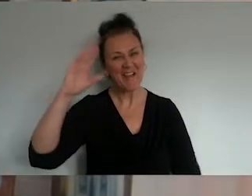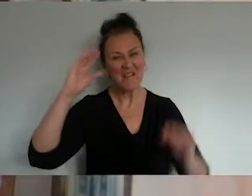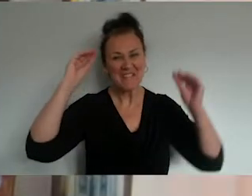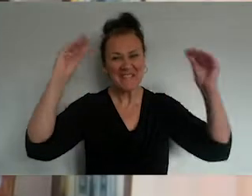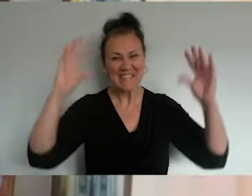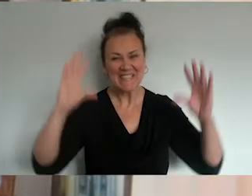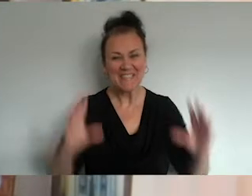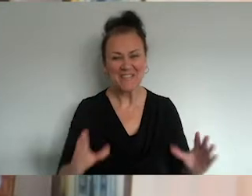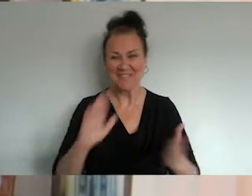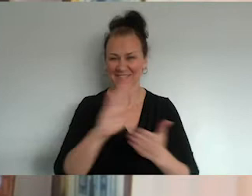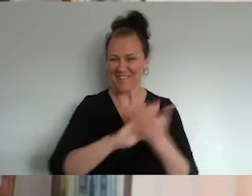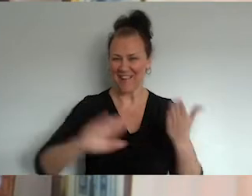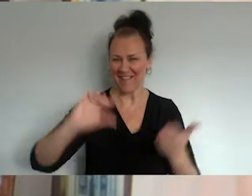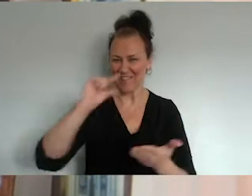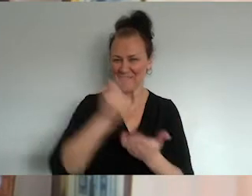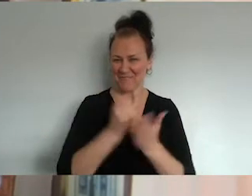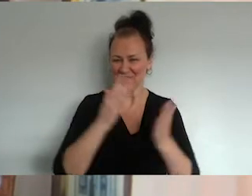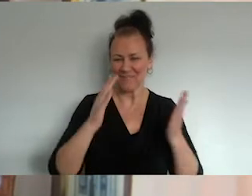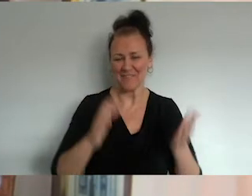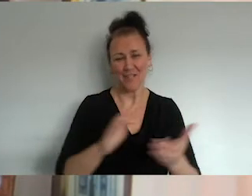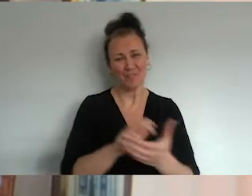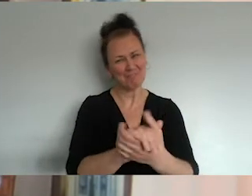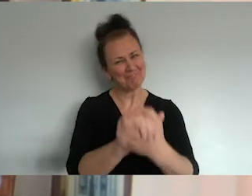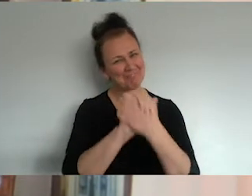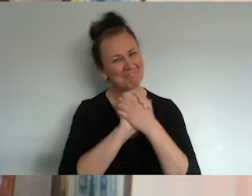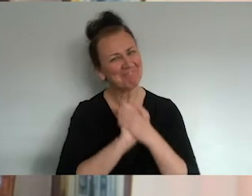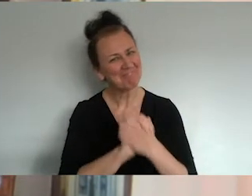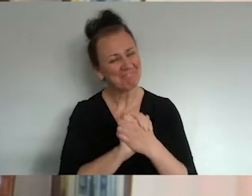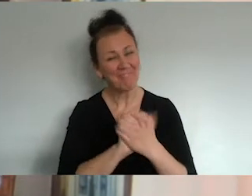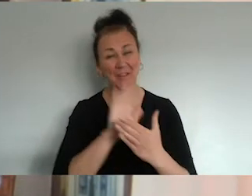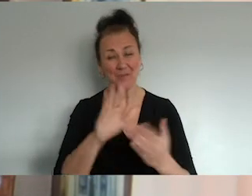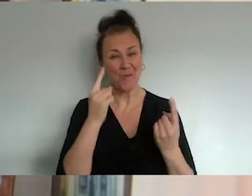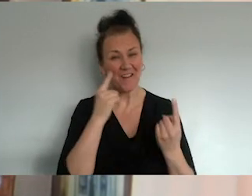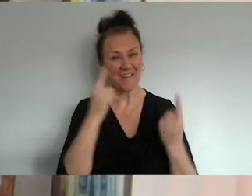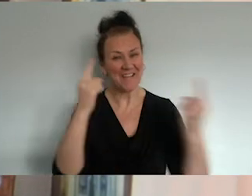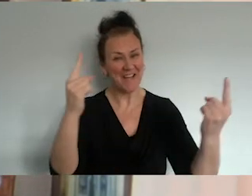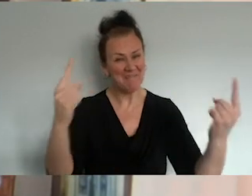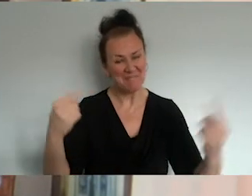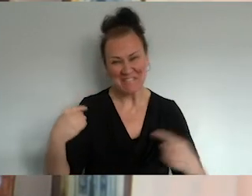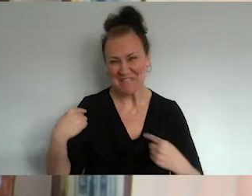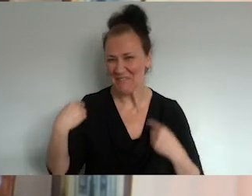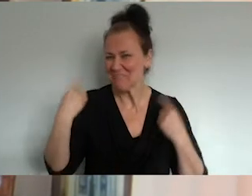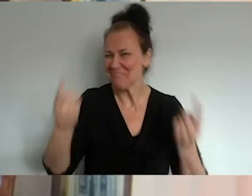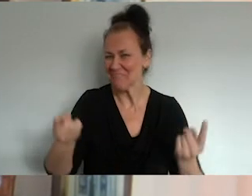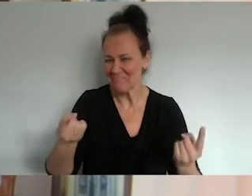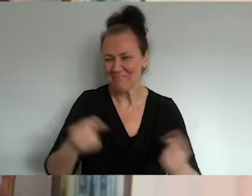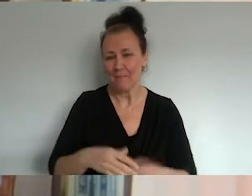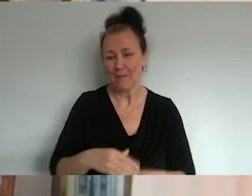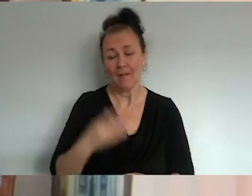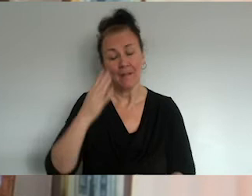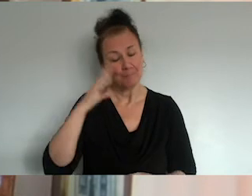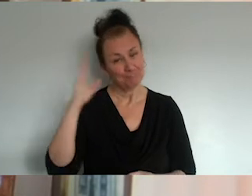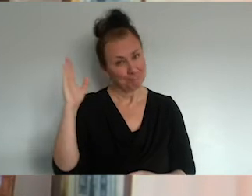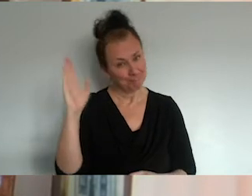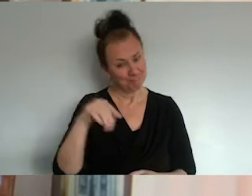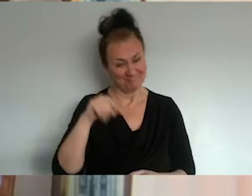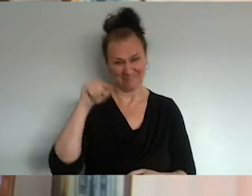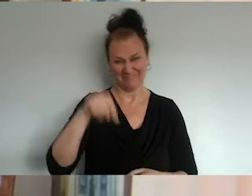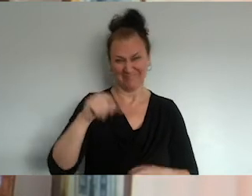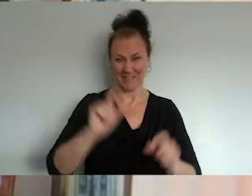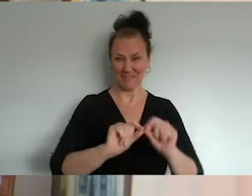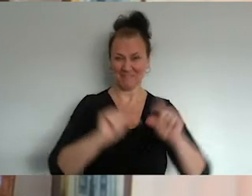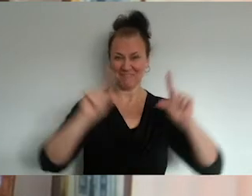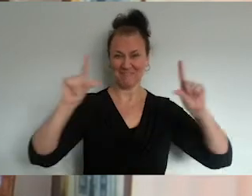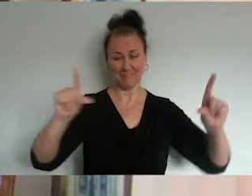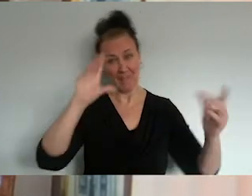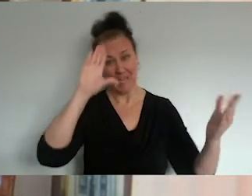Hello, teachers, college graduates. Congratulations on your accomplishment. Now, I know